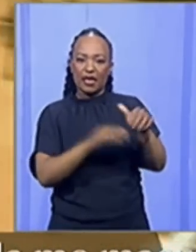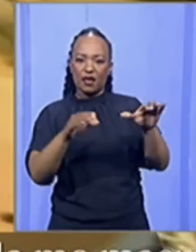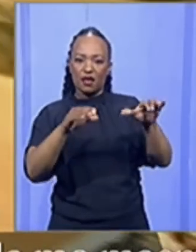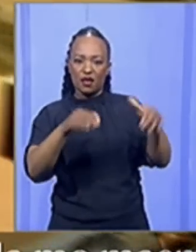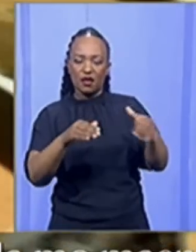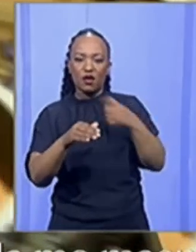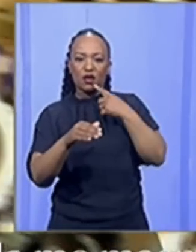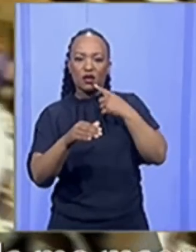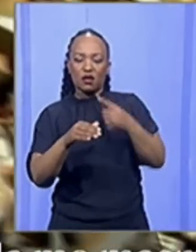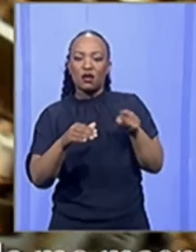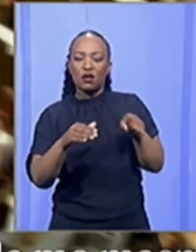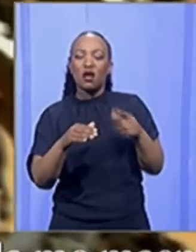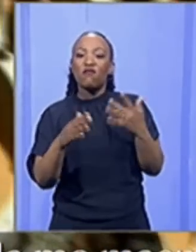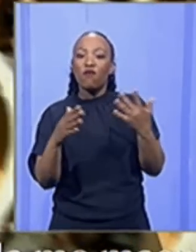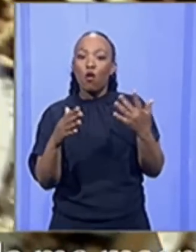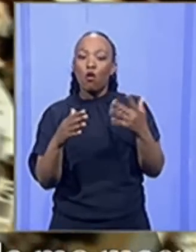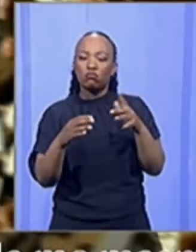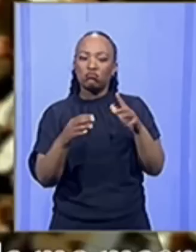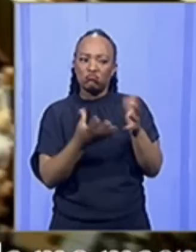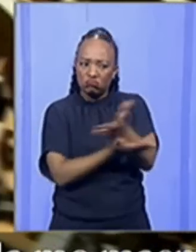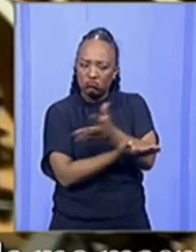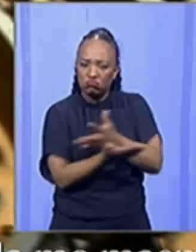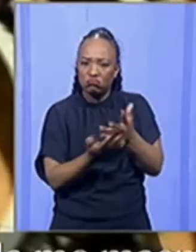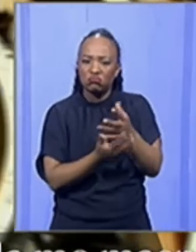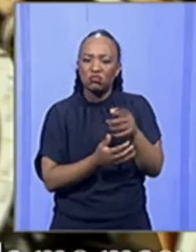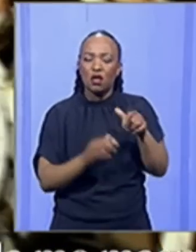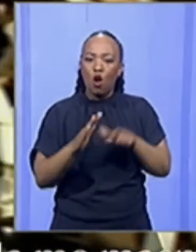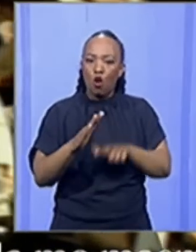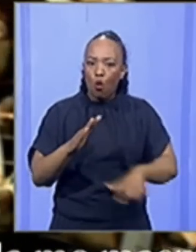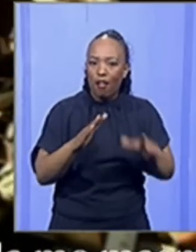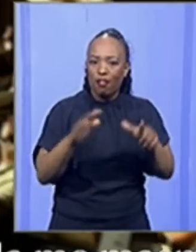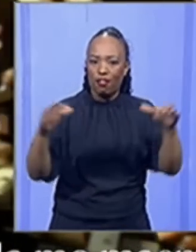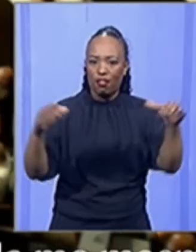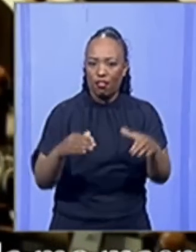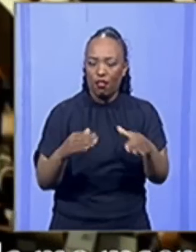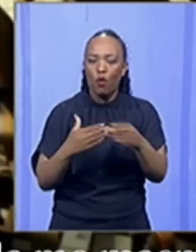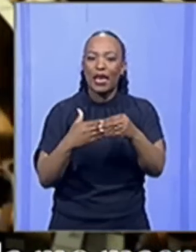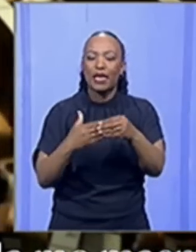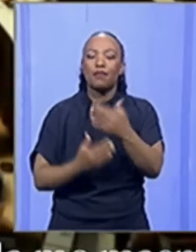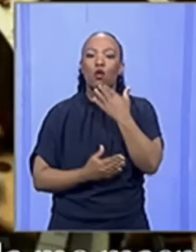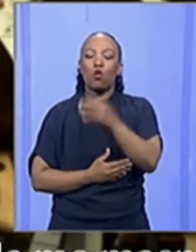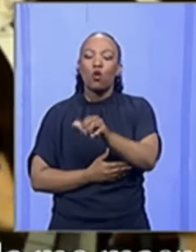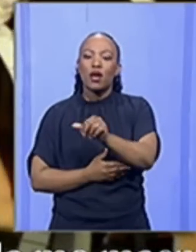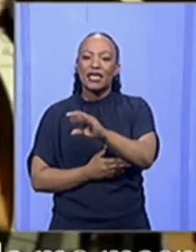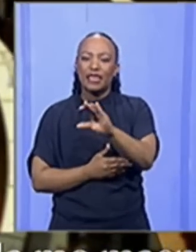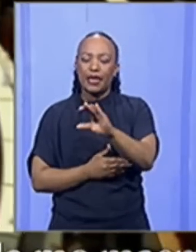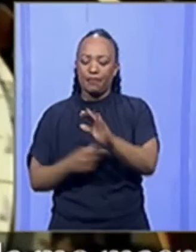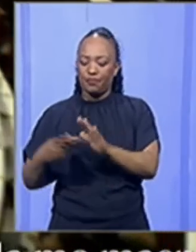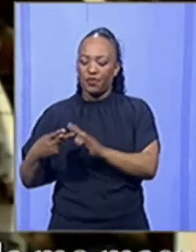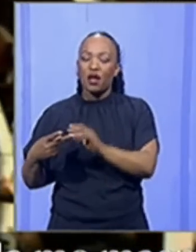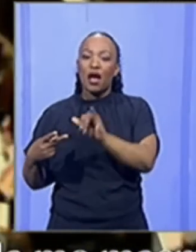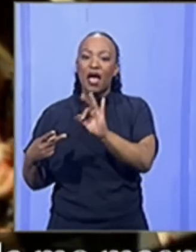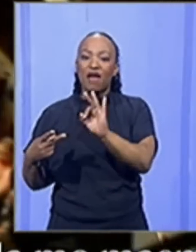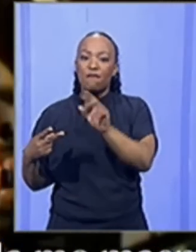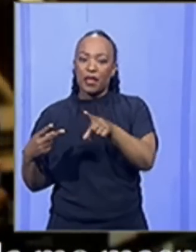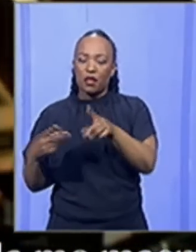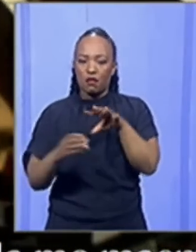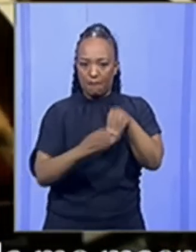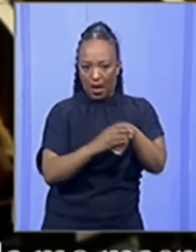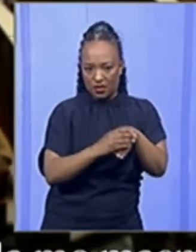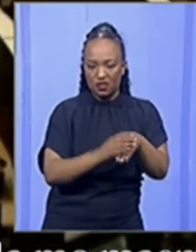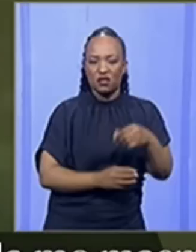puso ya motlhakanelo ya selegae e teletsweng pele ke ANC. IFP e ikamantse le GLU mo